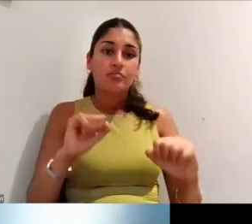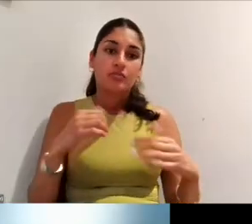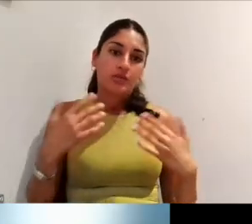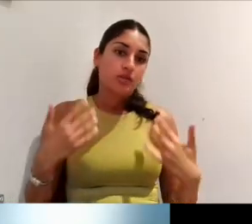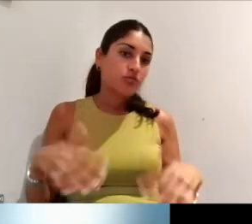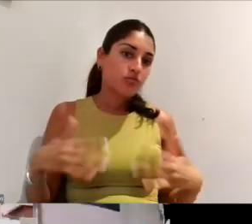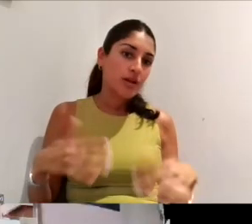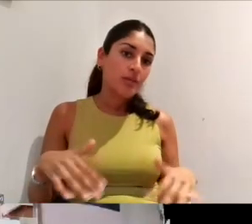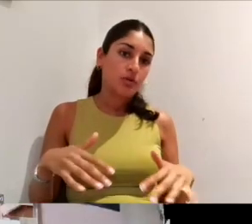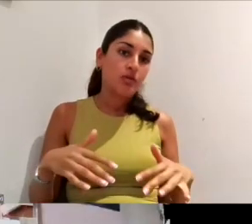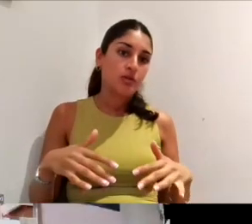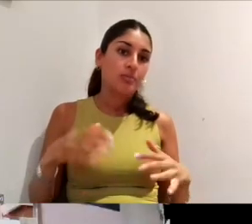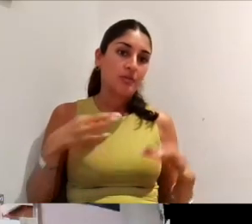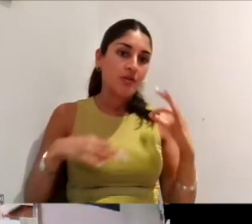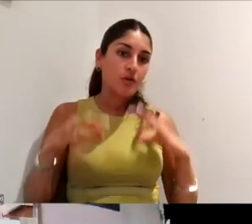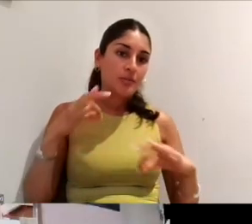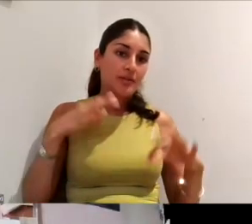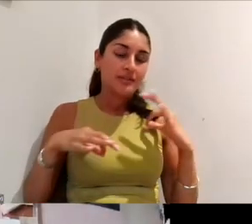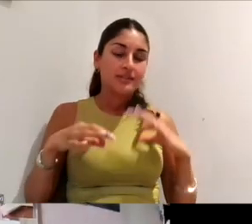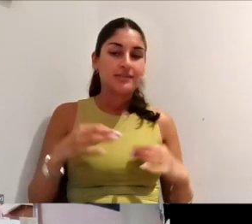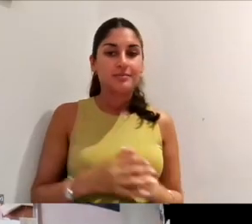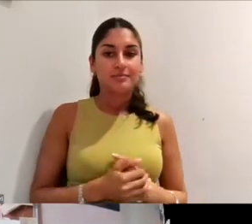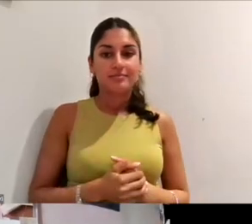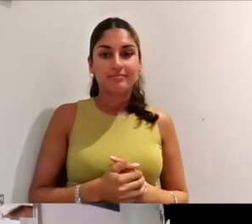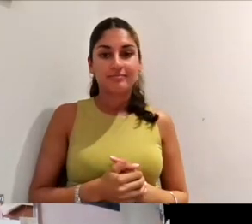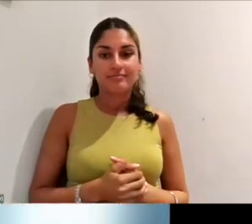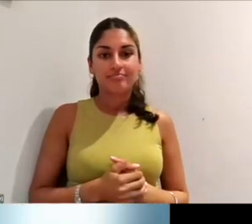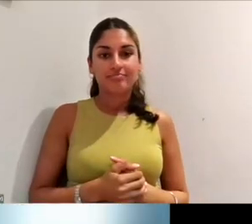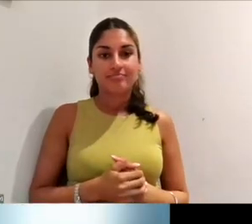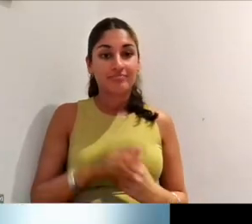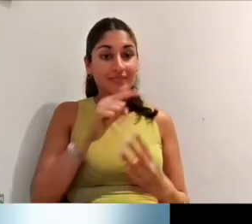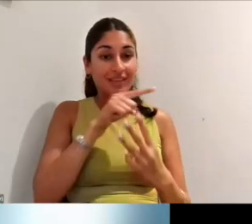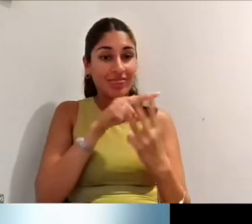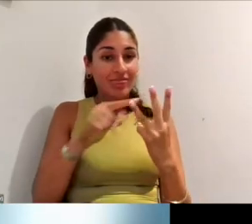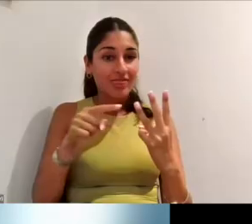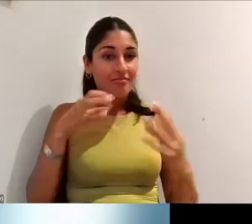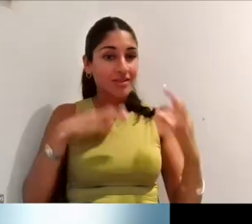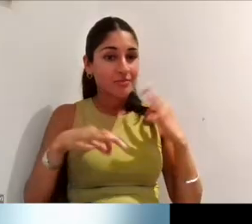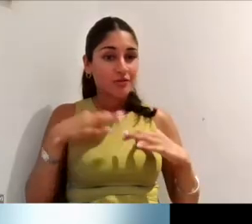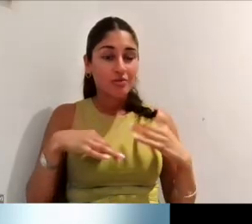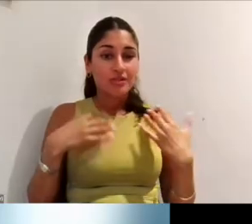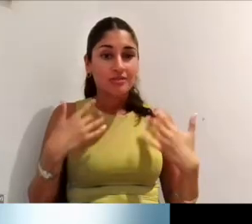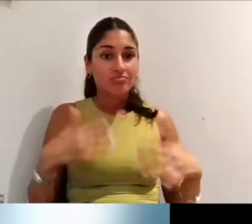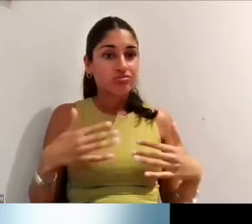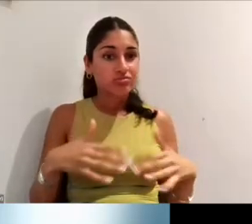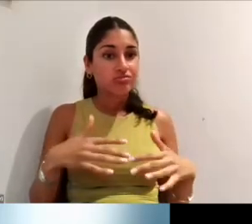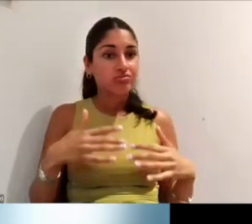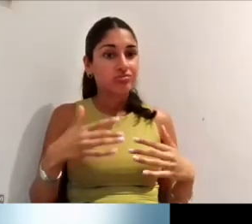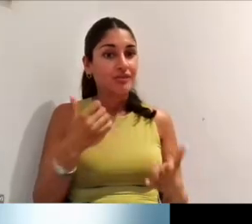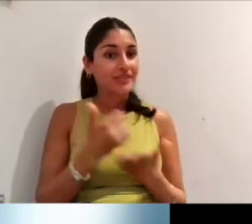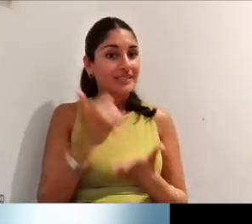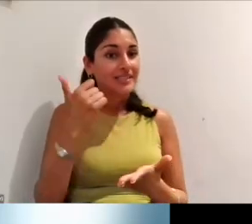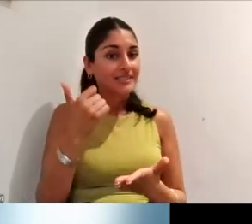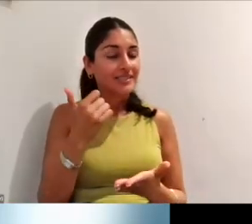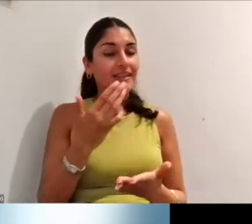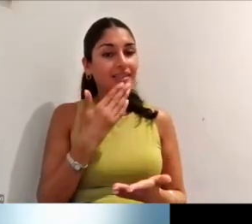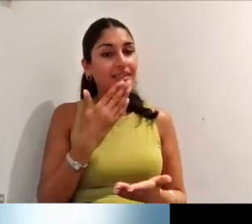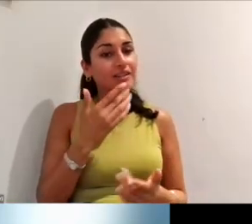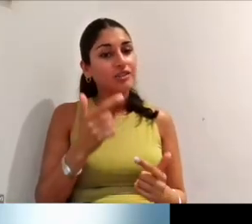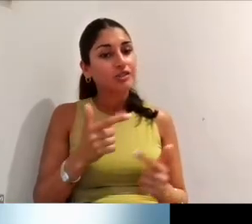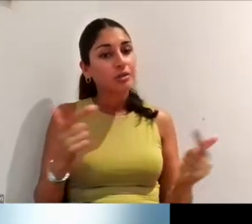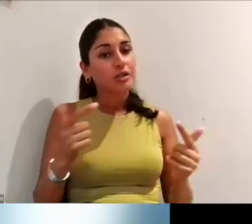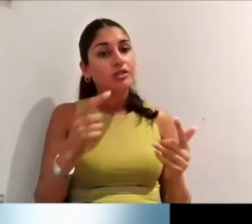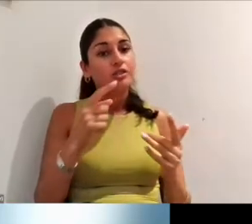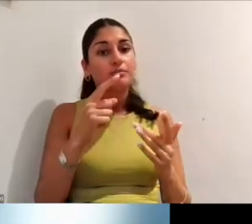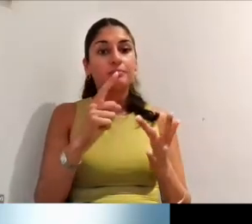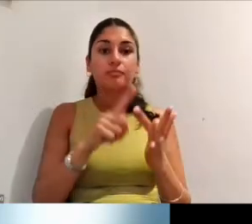and it's been incredible with the three performers, and thank you so much. And Cooley, just before